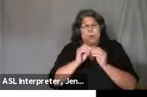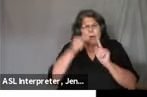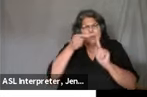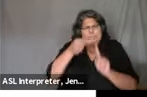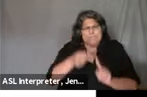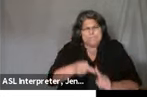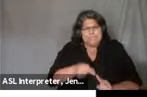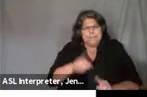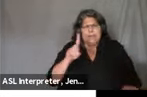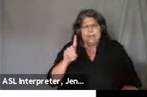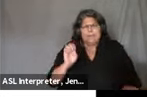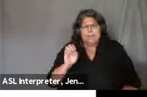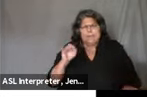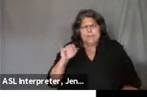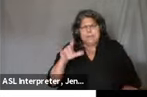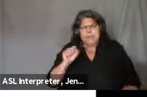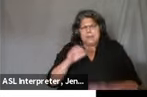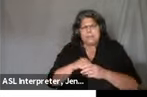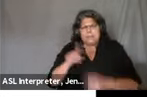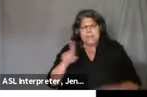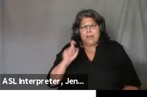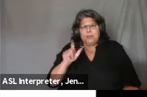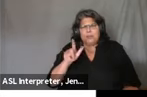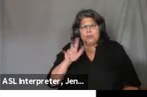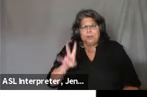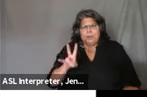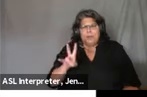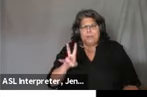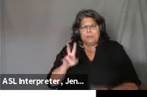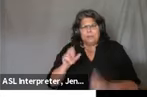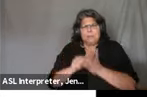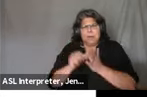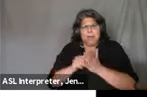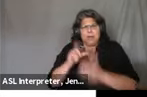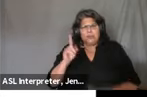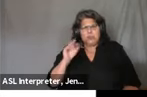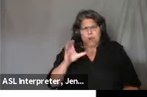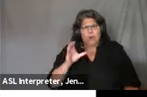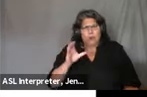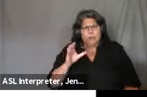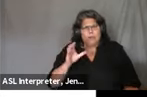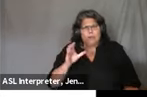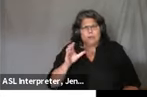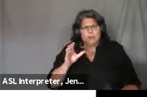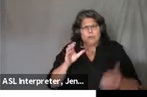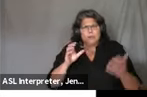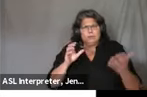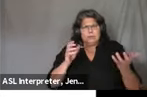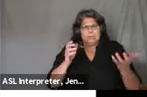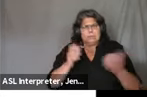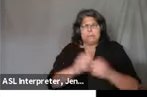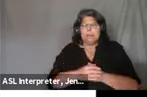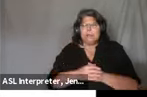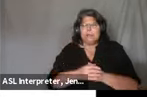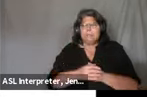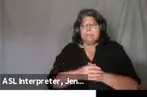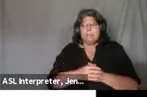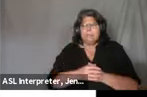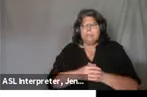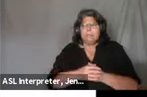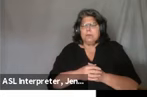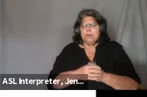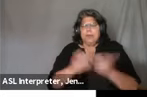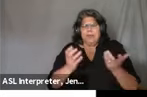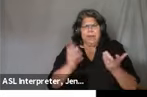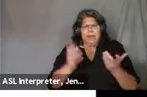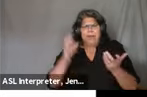that 127-page document that had a chance to read. So I